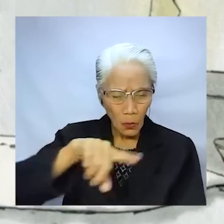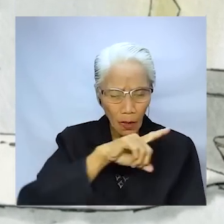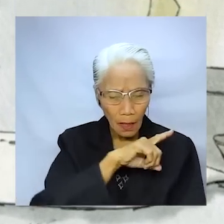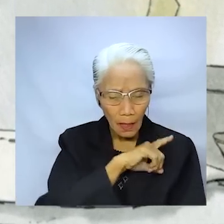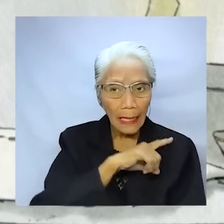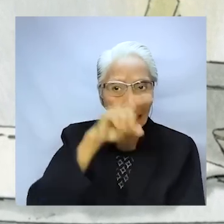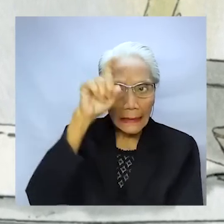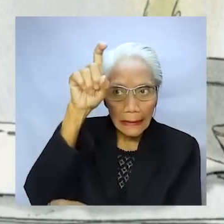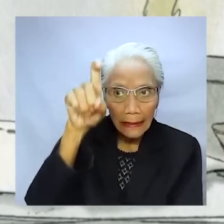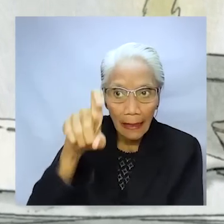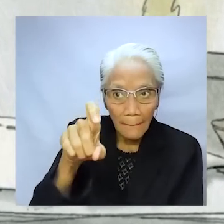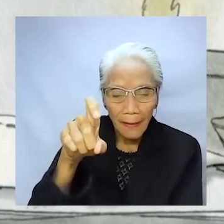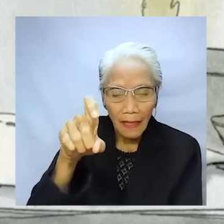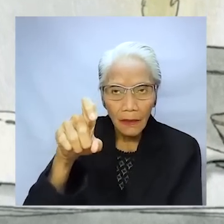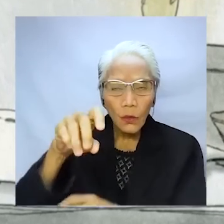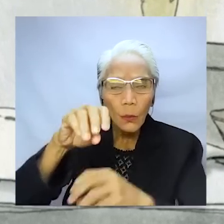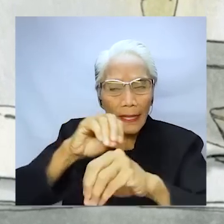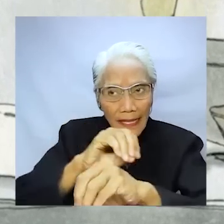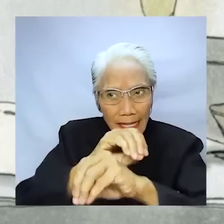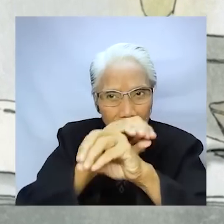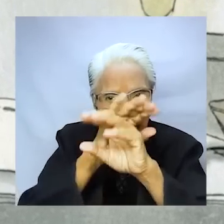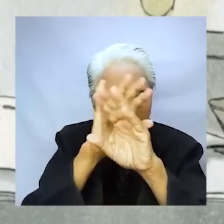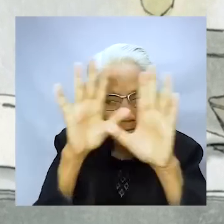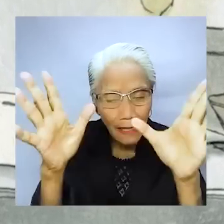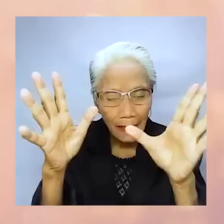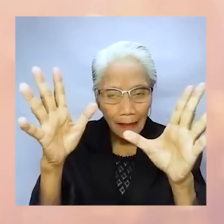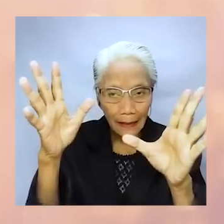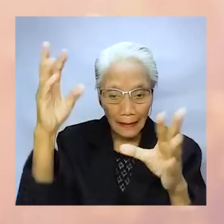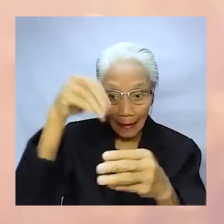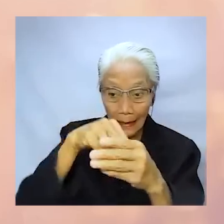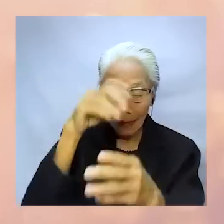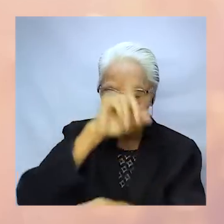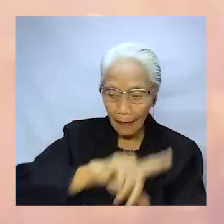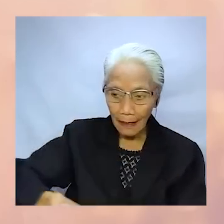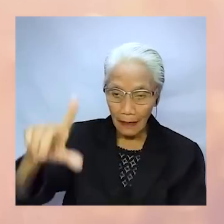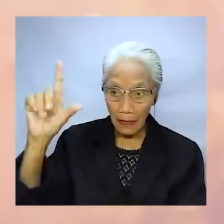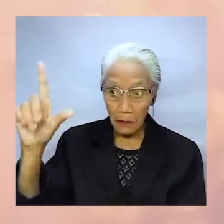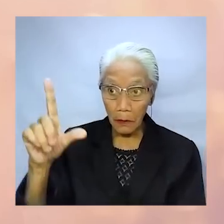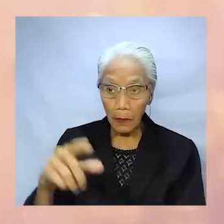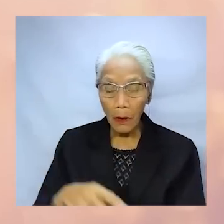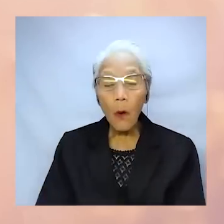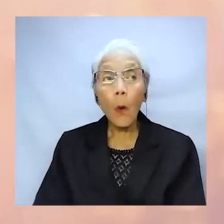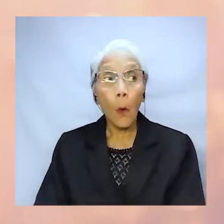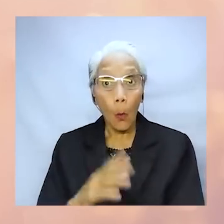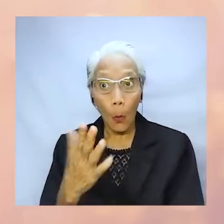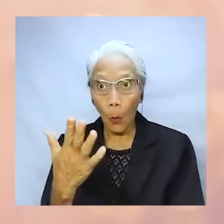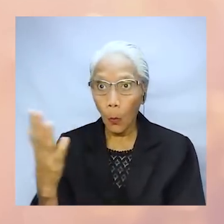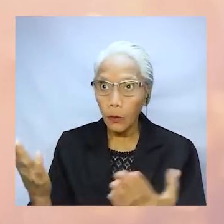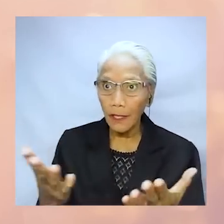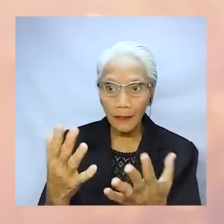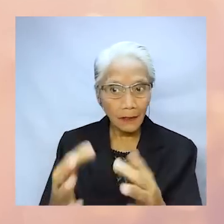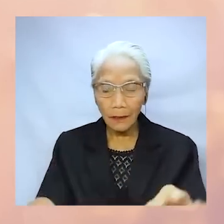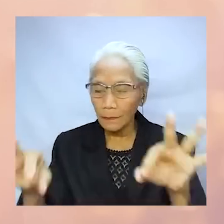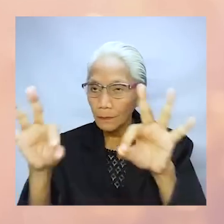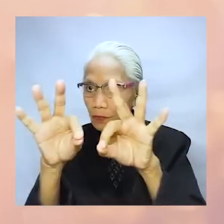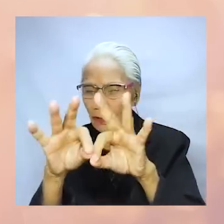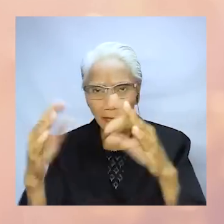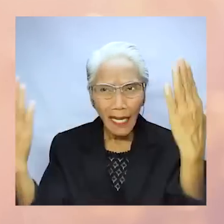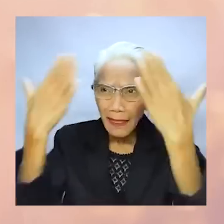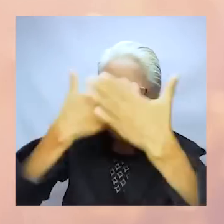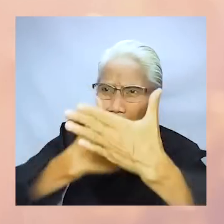be light in the Lord. Aha, this is important. In darkness, we do not